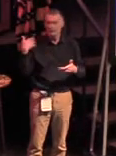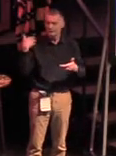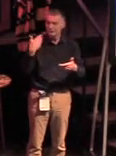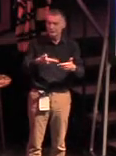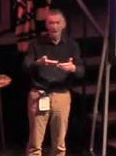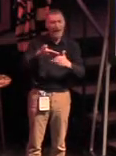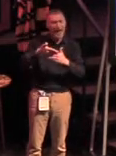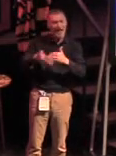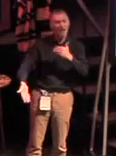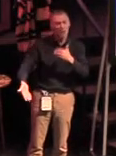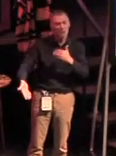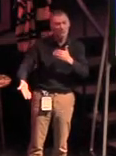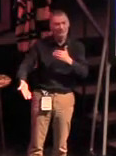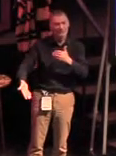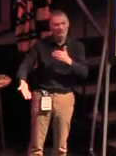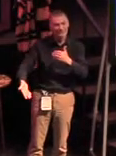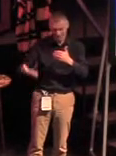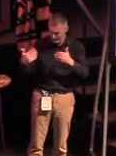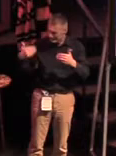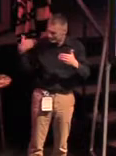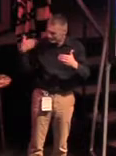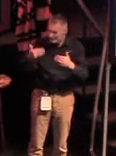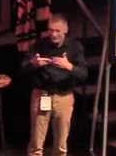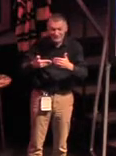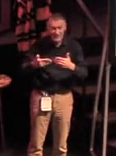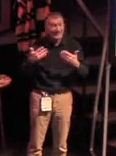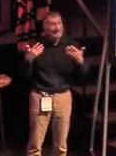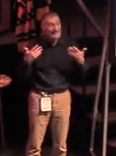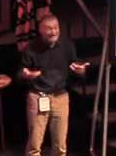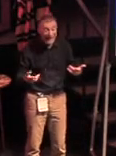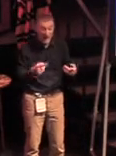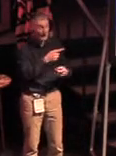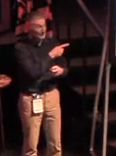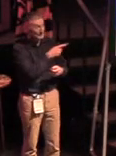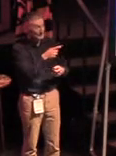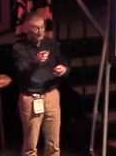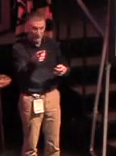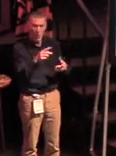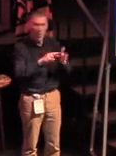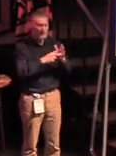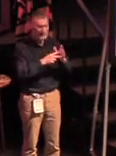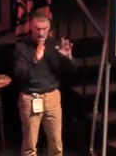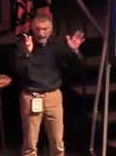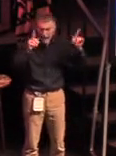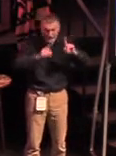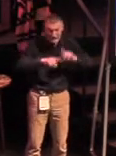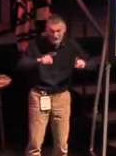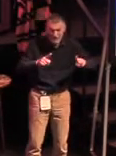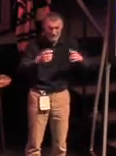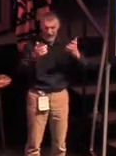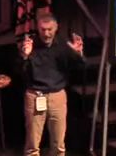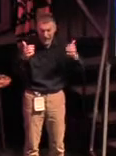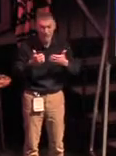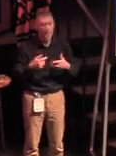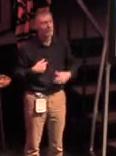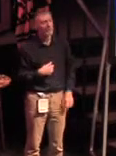kind of conversations. I have organizations screaming out to me to come in and solve their challenges around diversity. And my